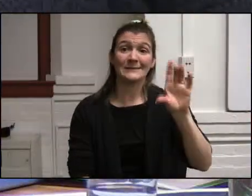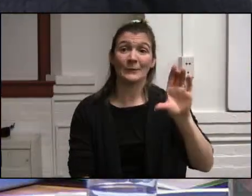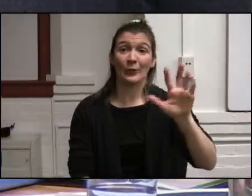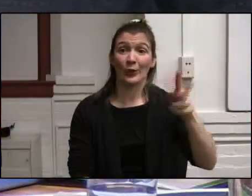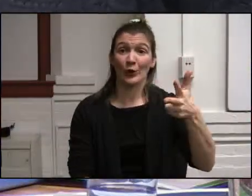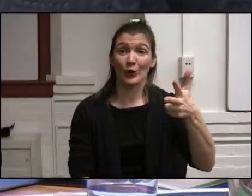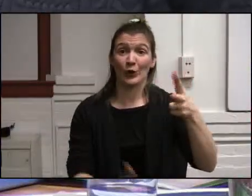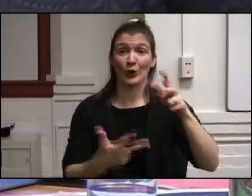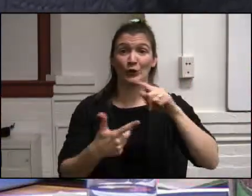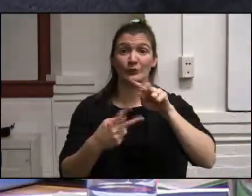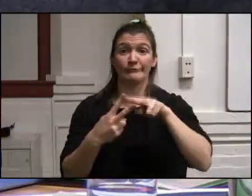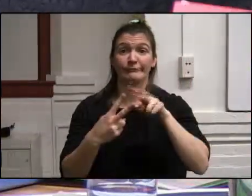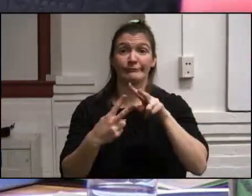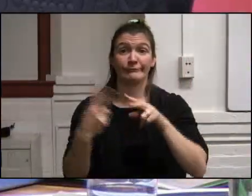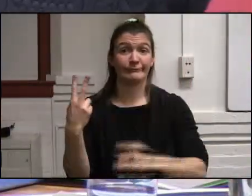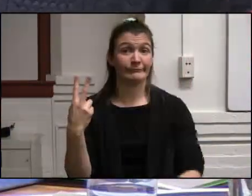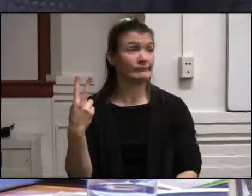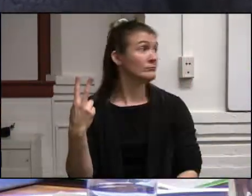December 3rd in this case.